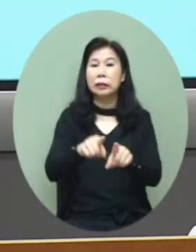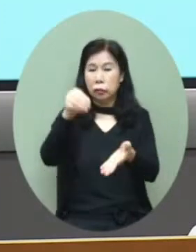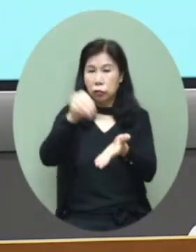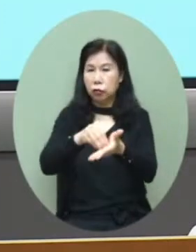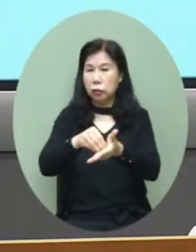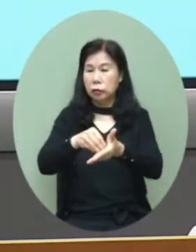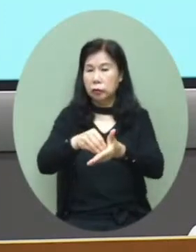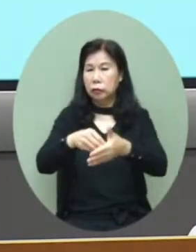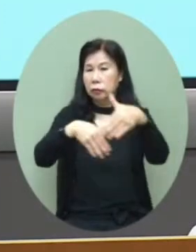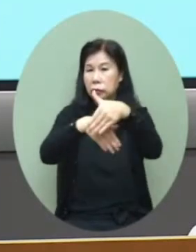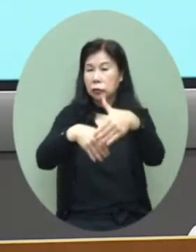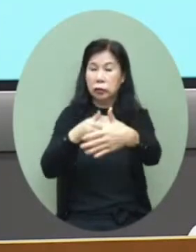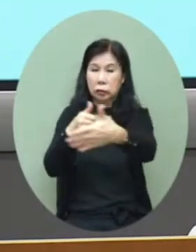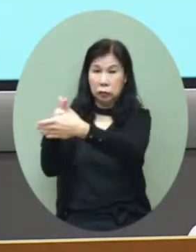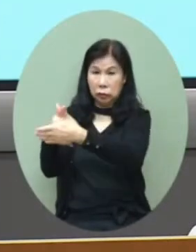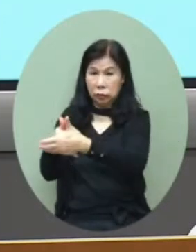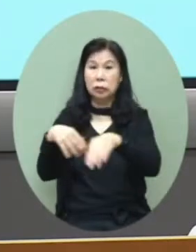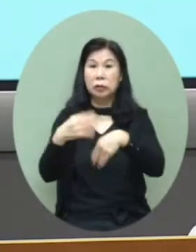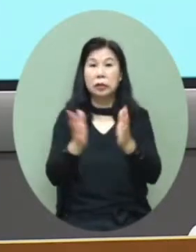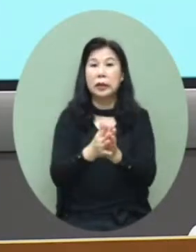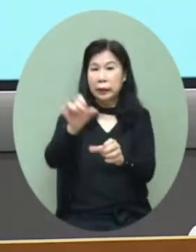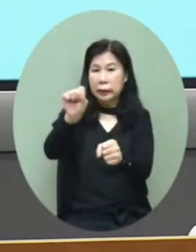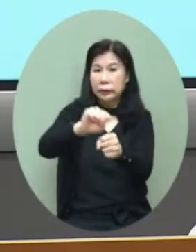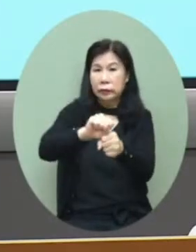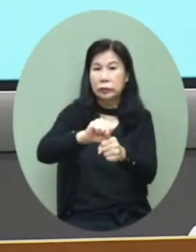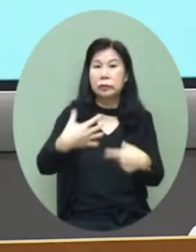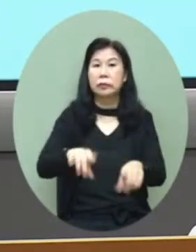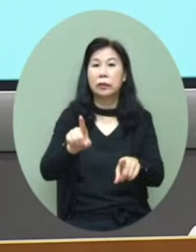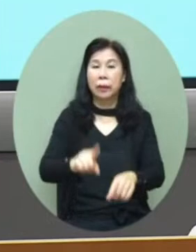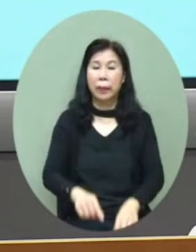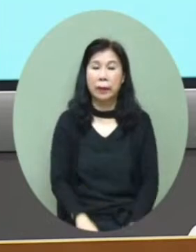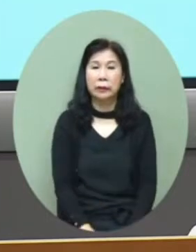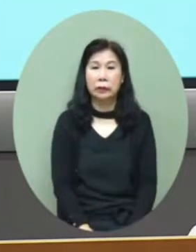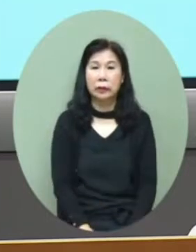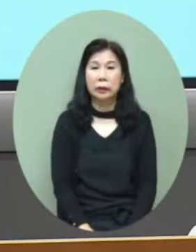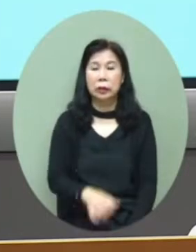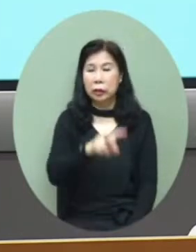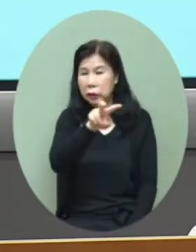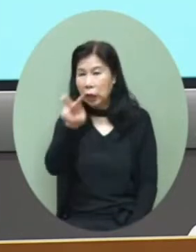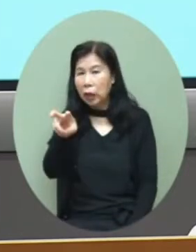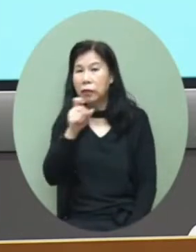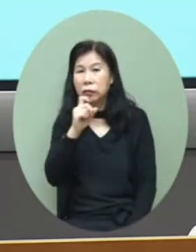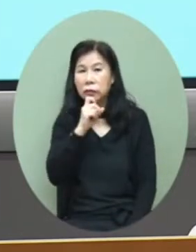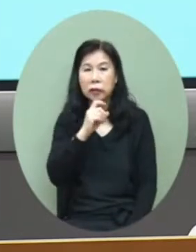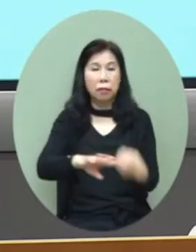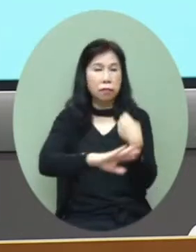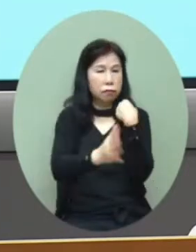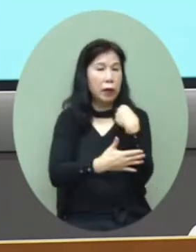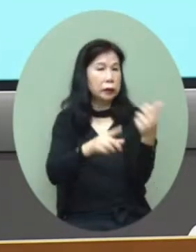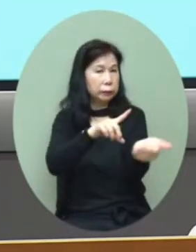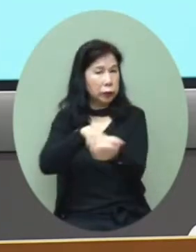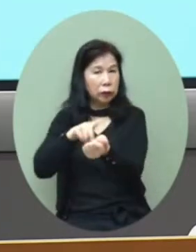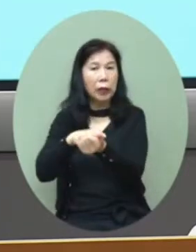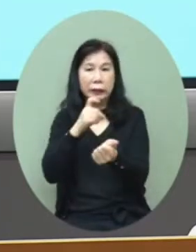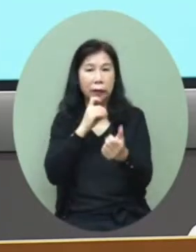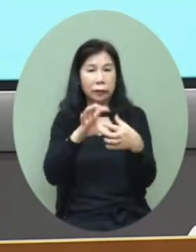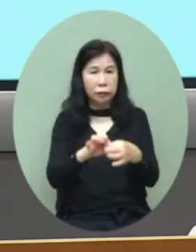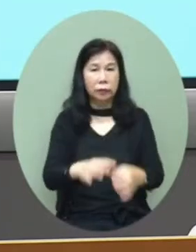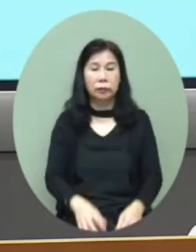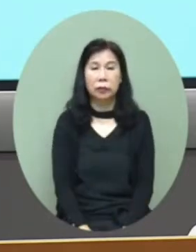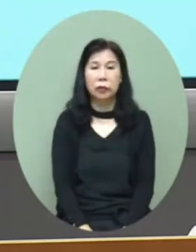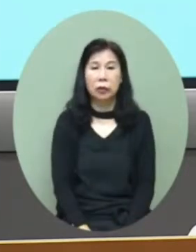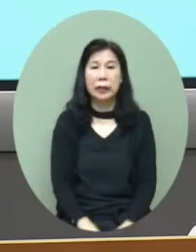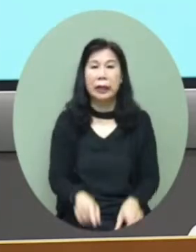those with a yellow code are subject to restricted activities. We will enhance our law